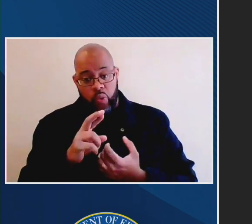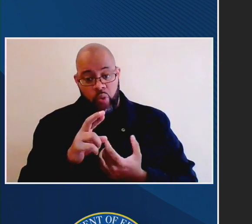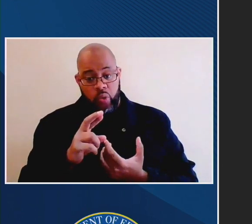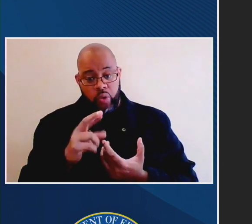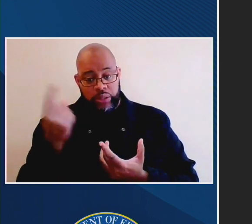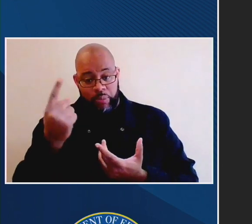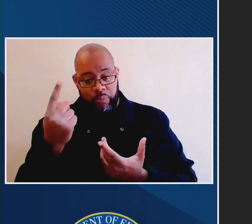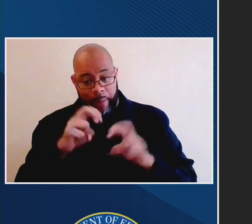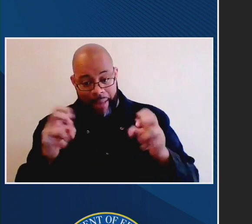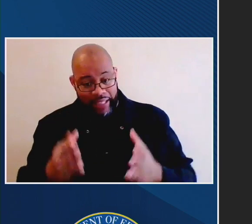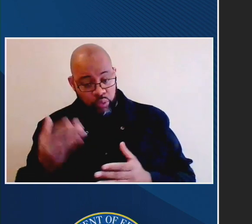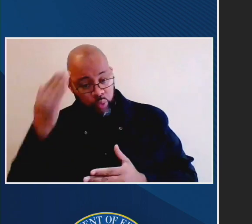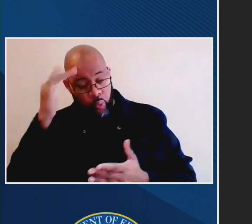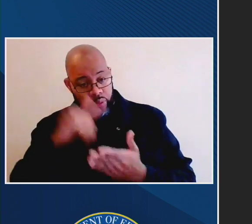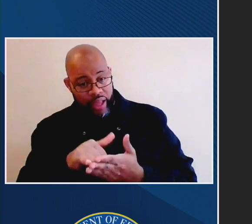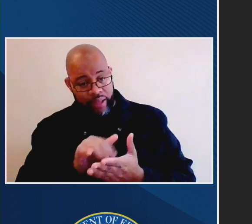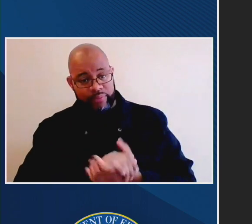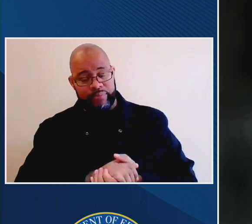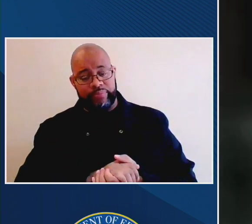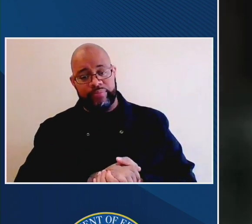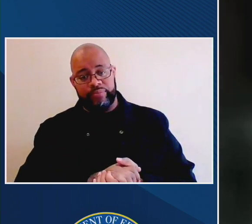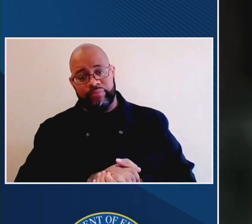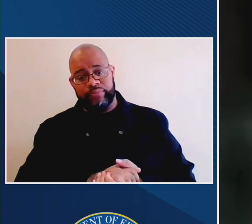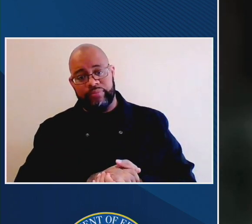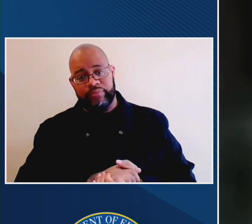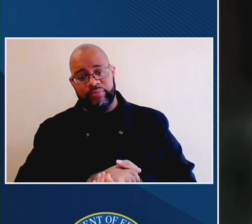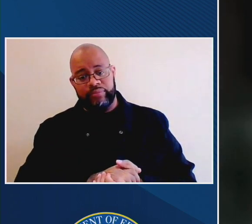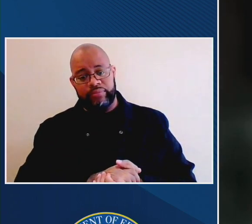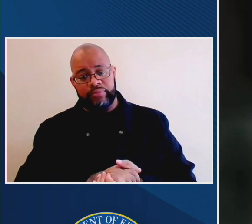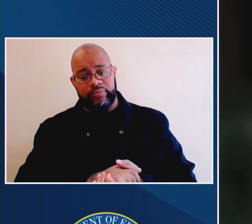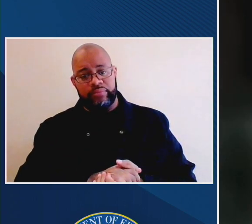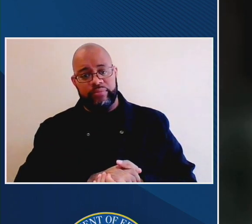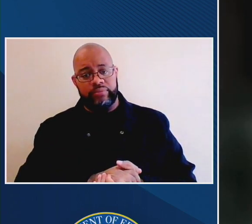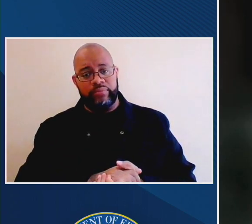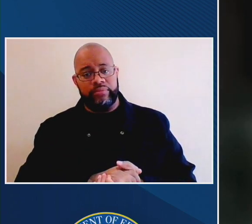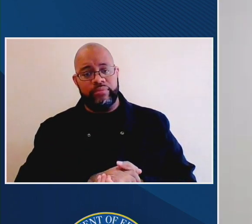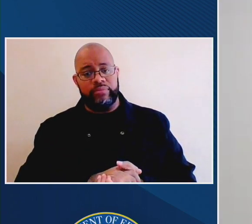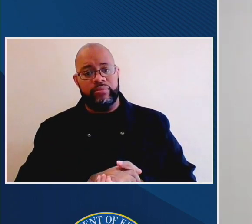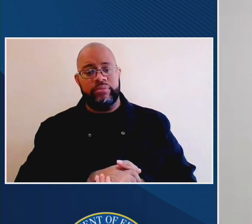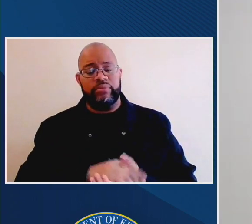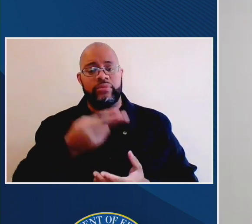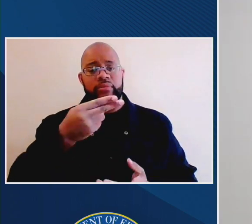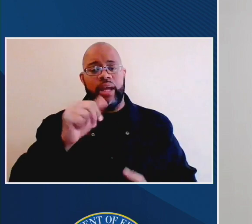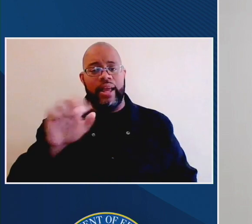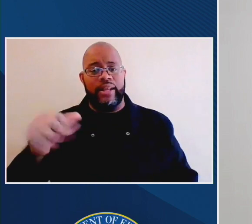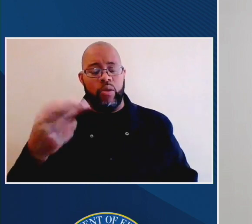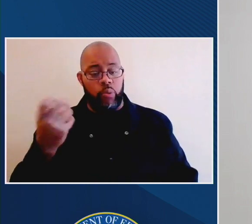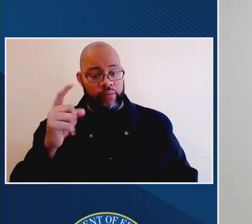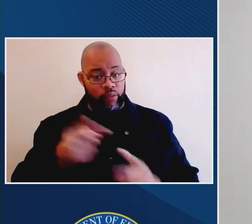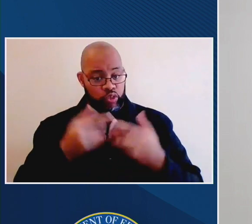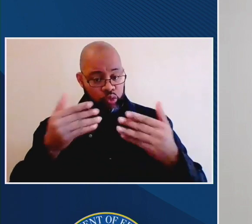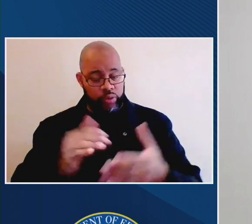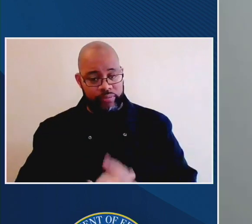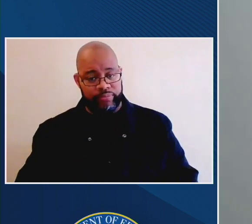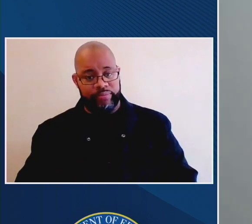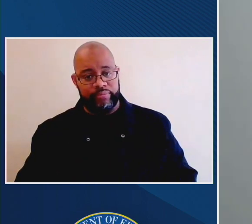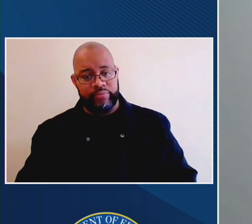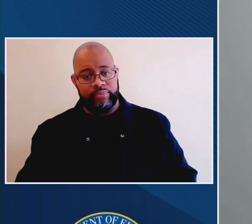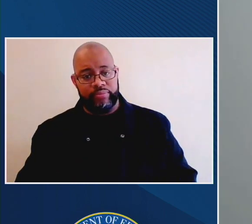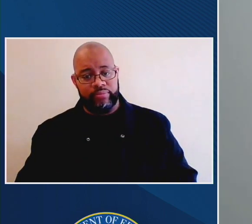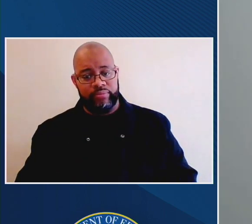a recognition that the young people they're serving are part of their community. Are part